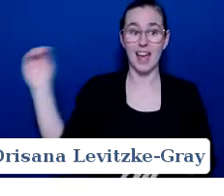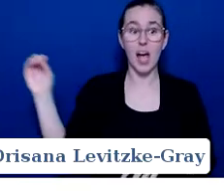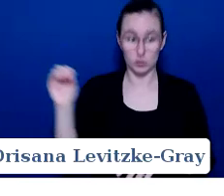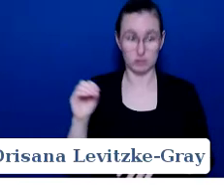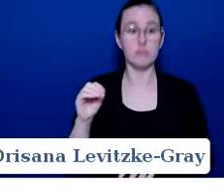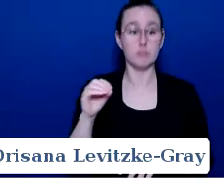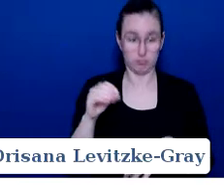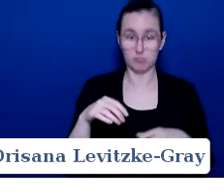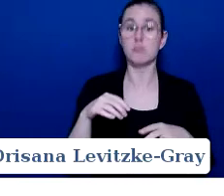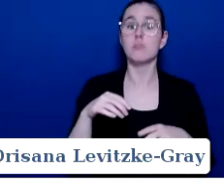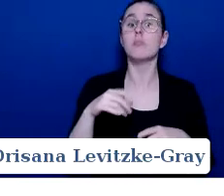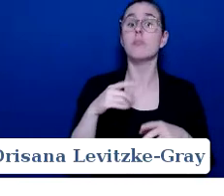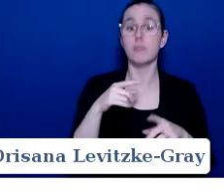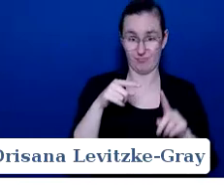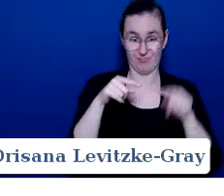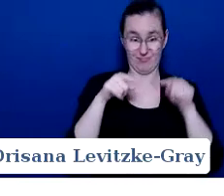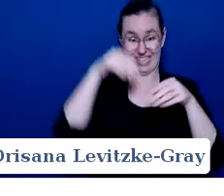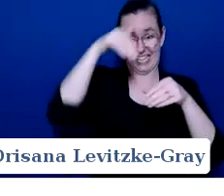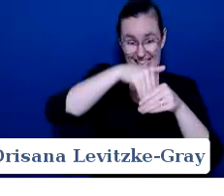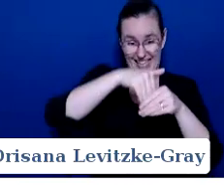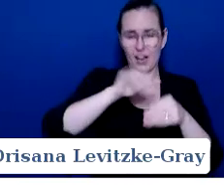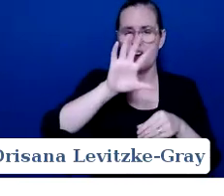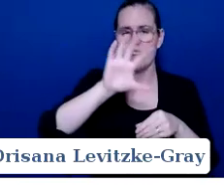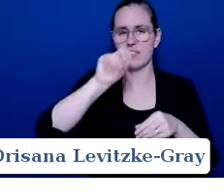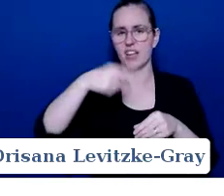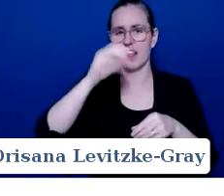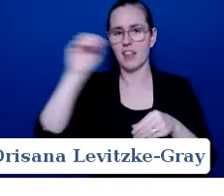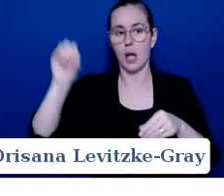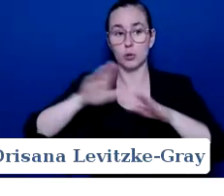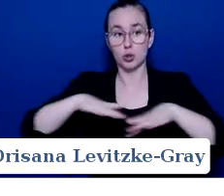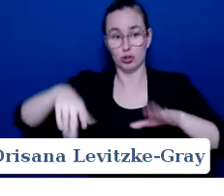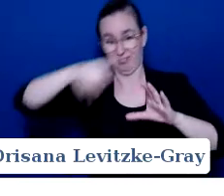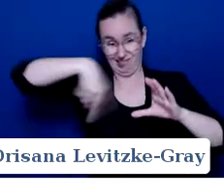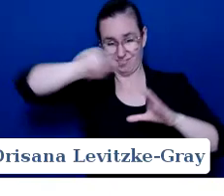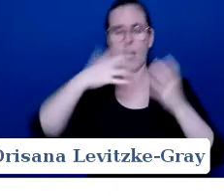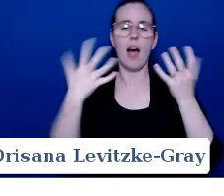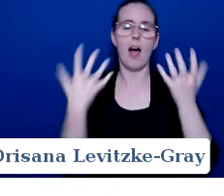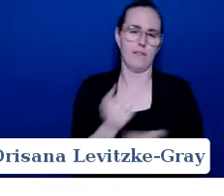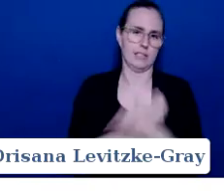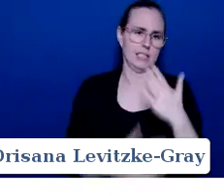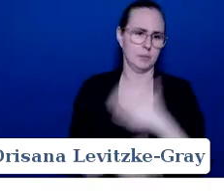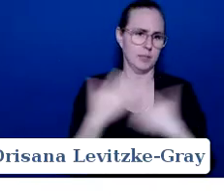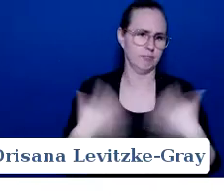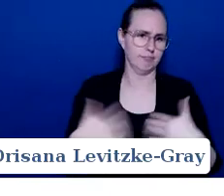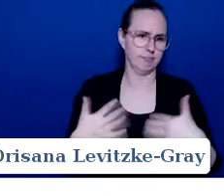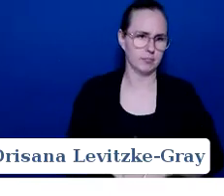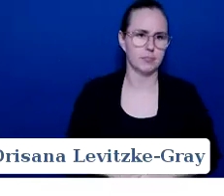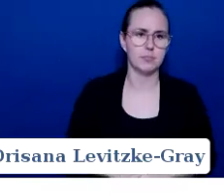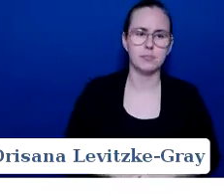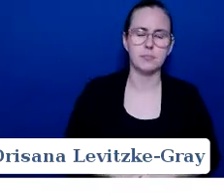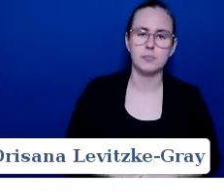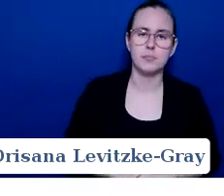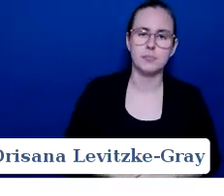to somehow improve through individual assessment tools the individual disability registry, and afterwards they would like to organize